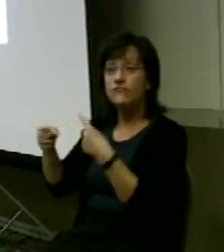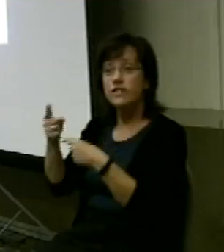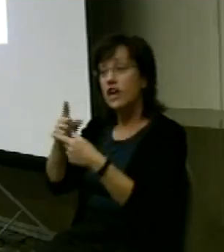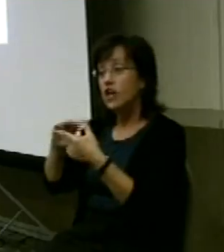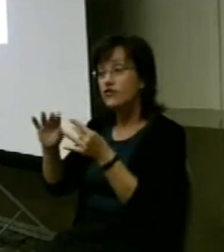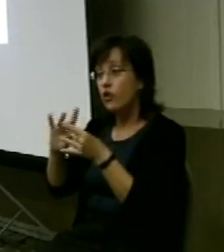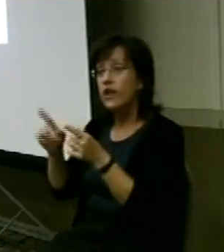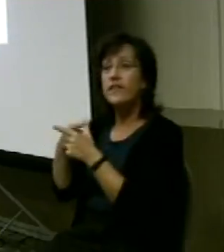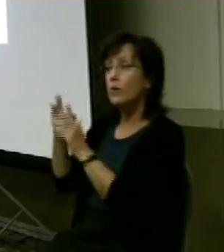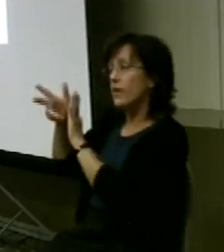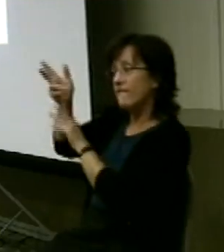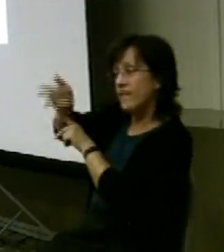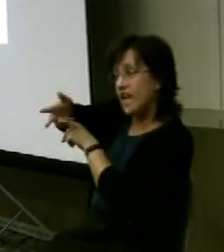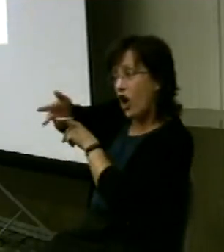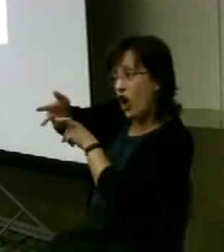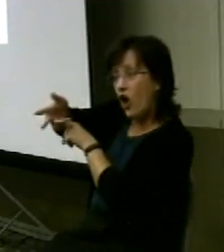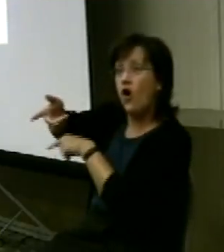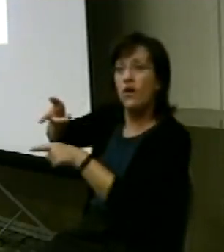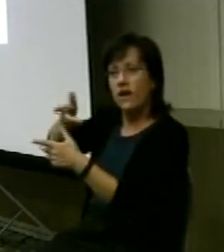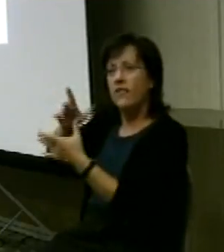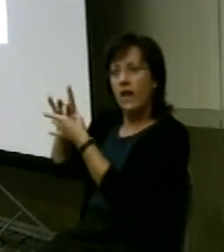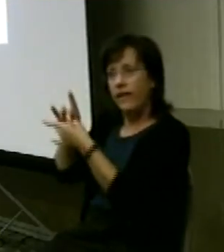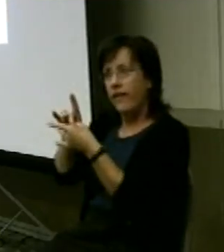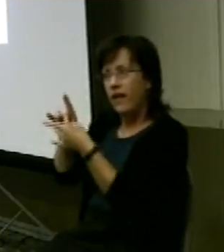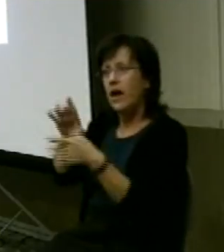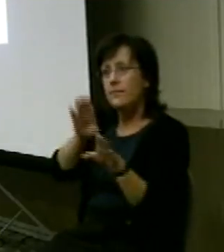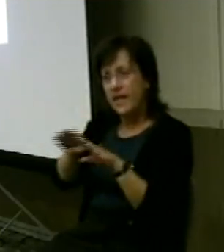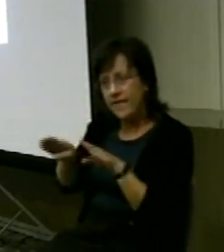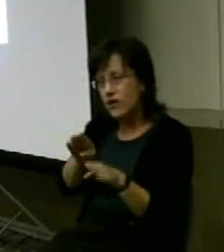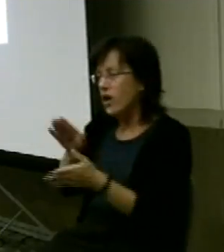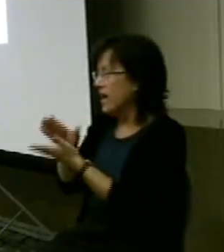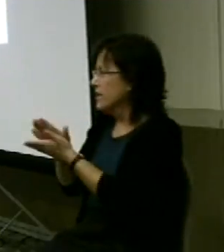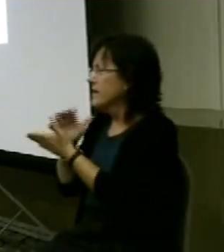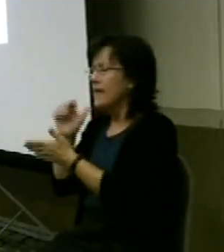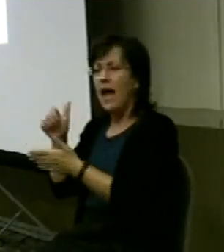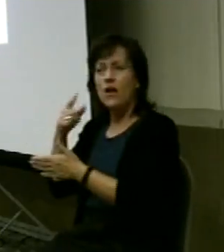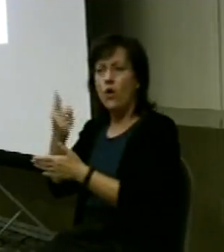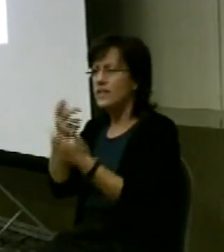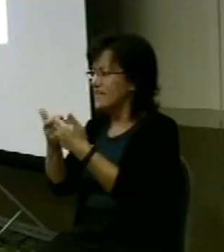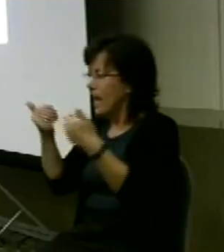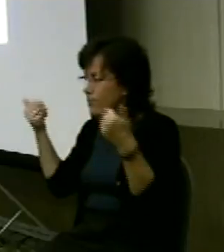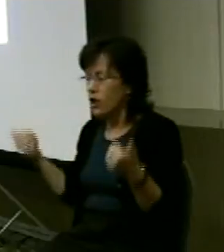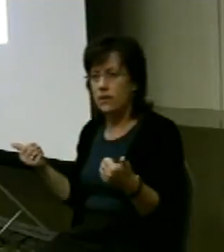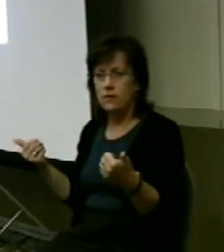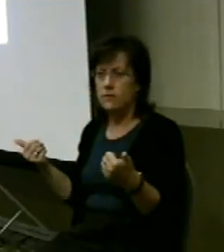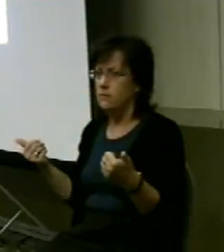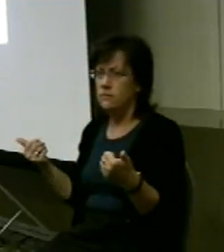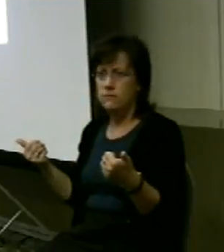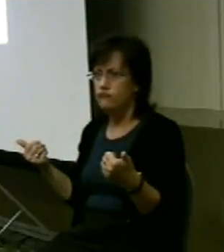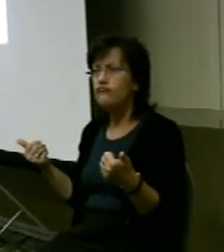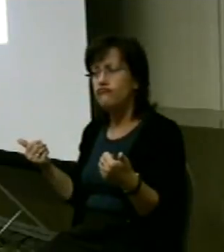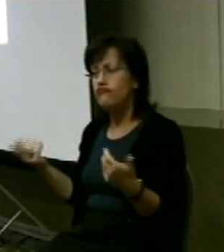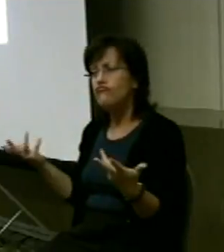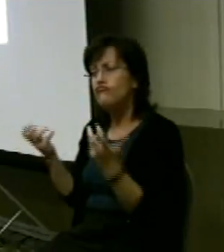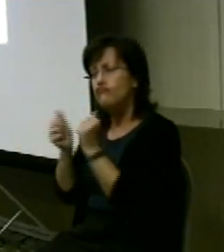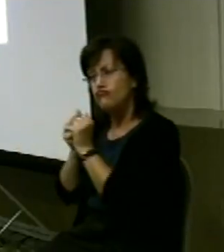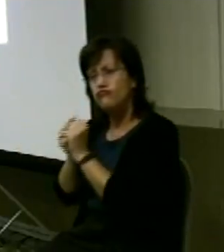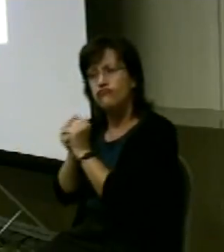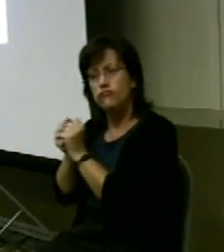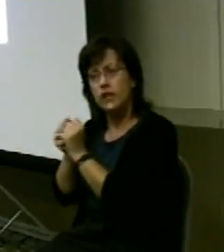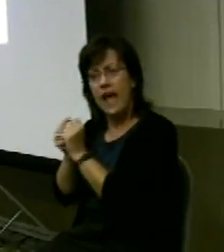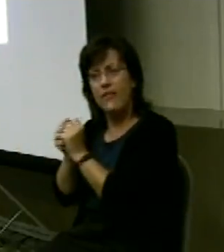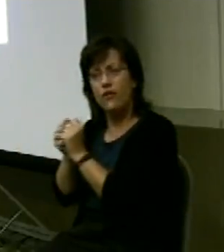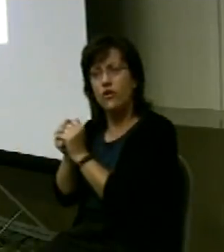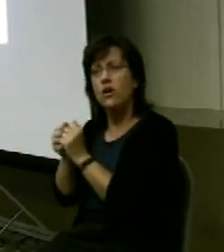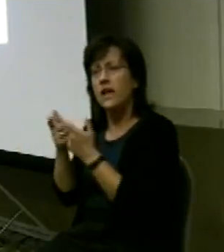can really tie the 2 together. Behavior and academics are not 2 separate entities. They are a cohesive piece that, you